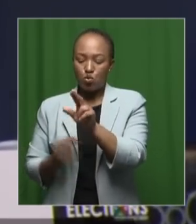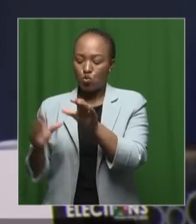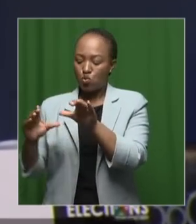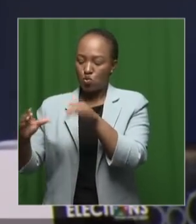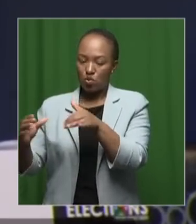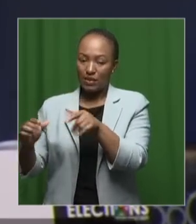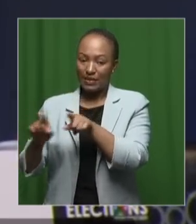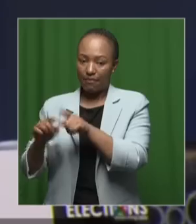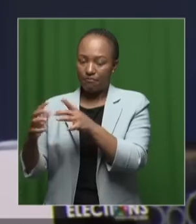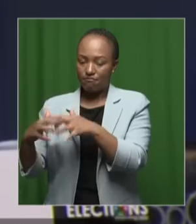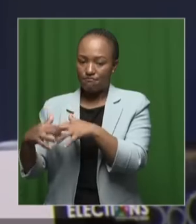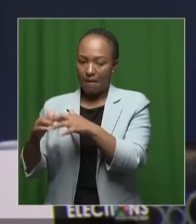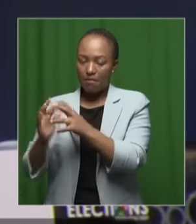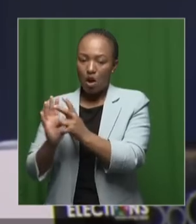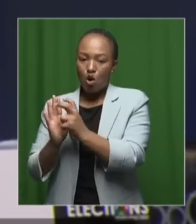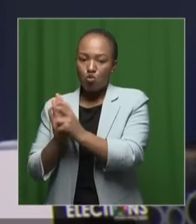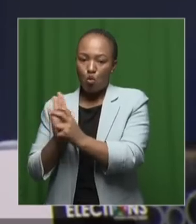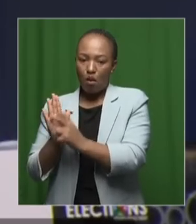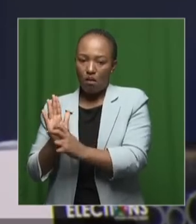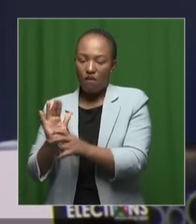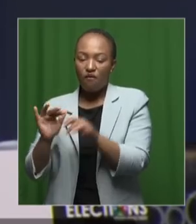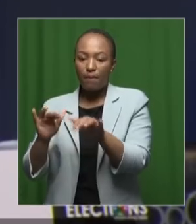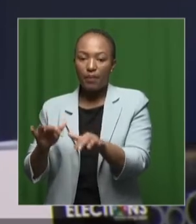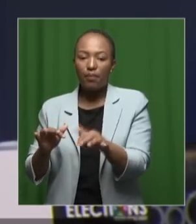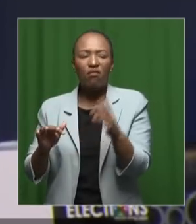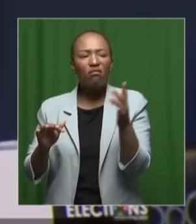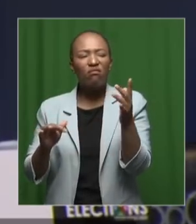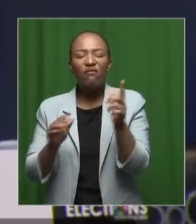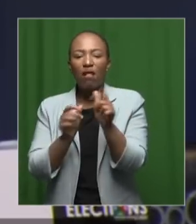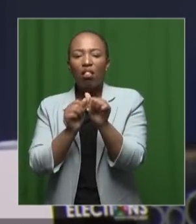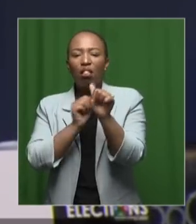about refugee and asylum seekers in